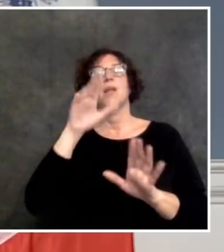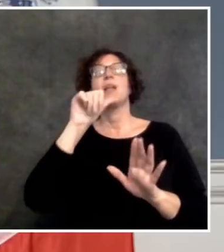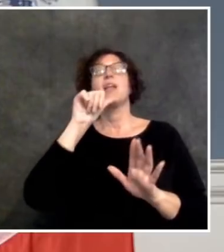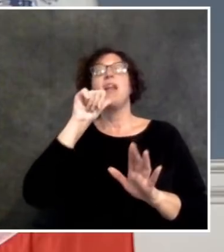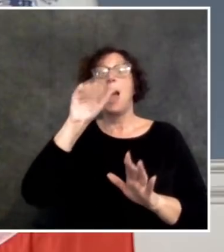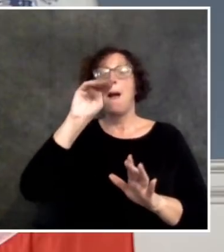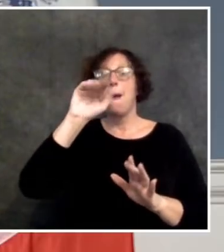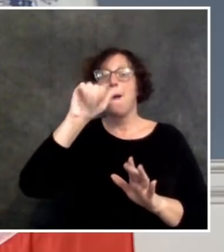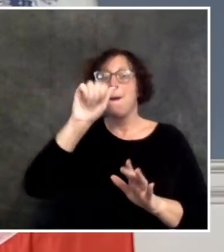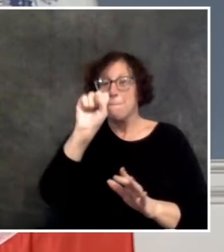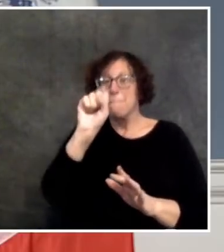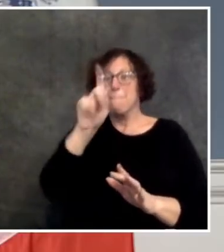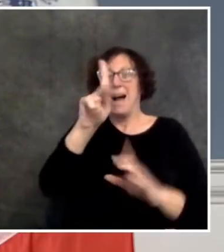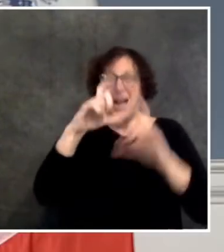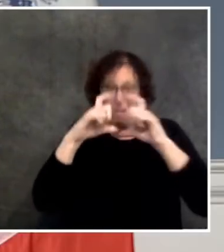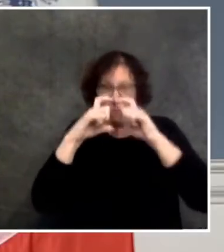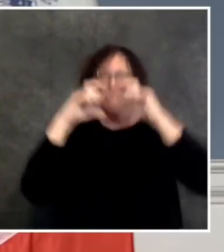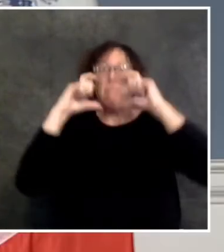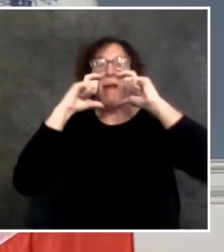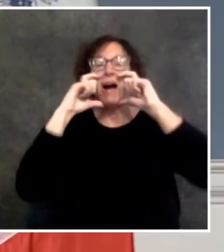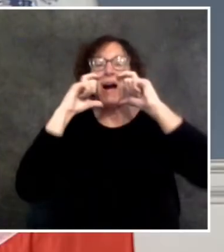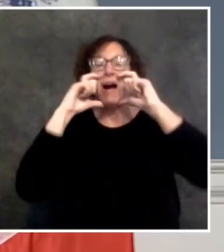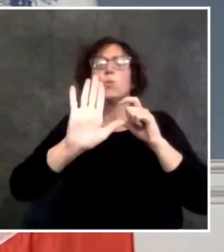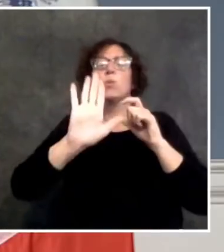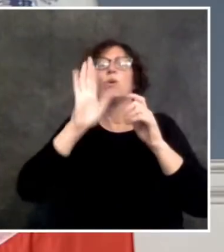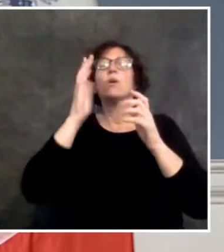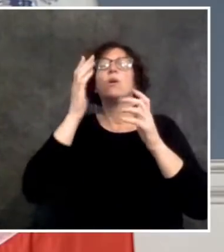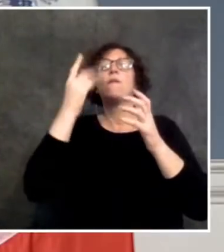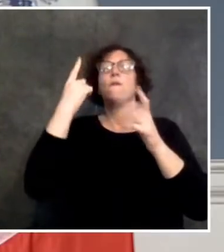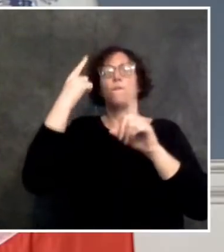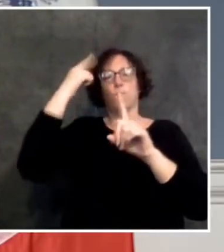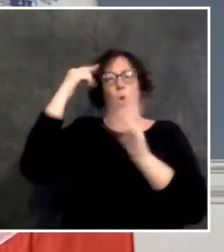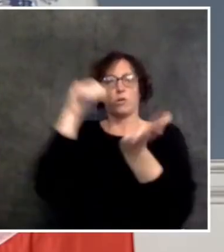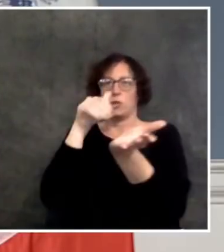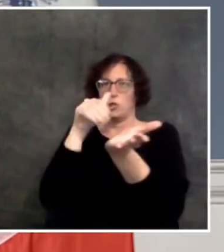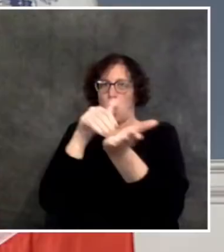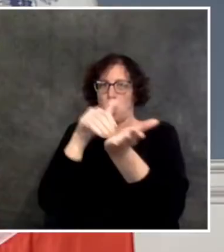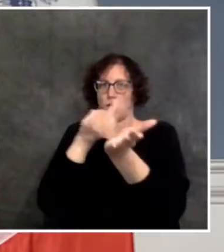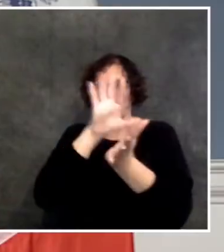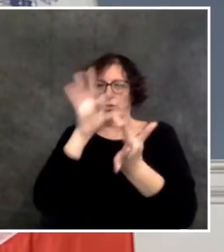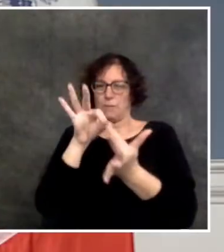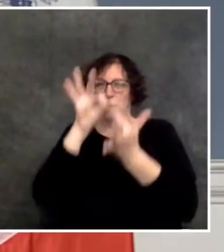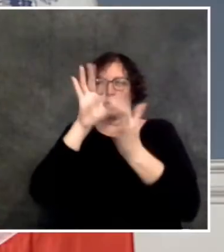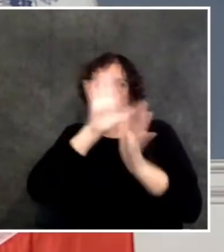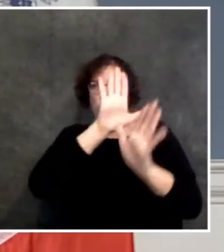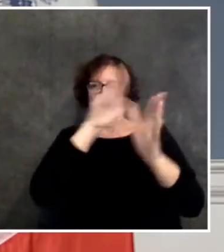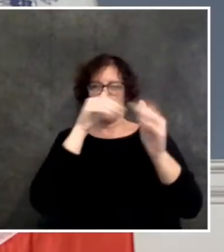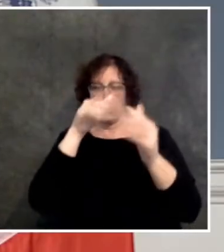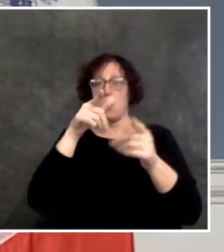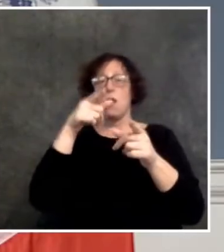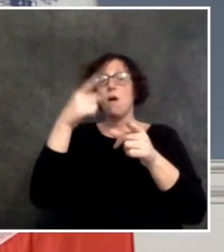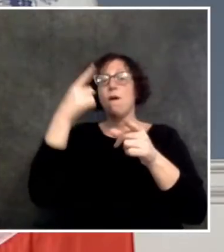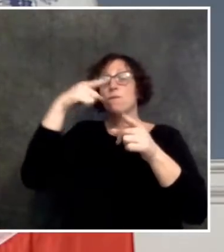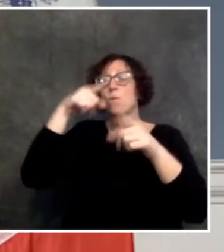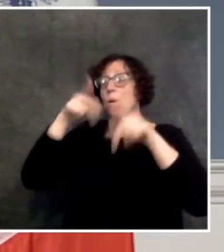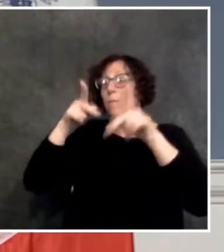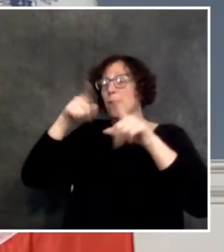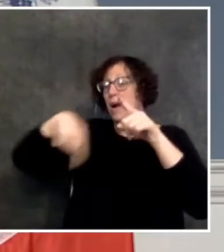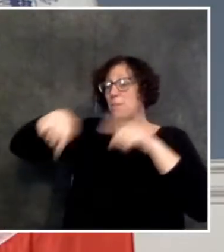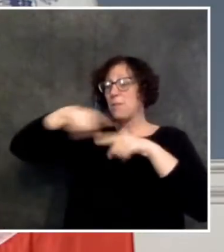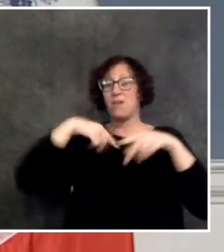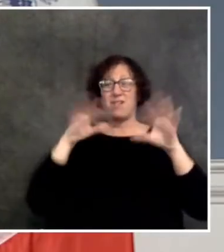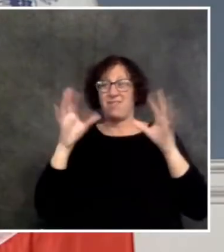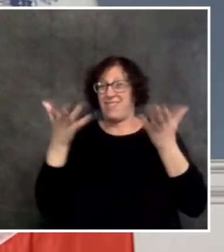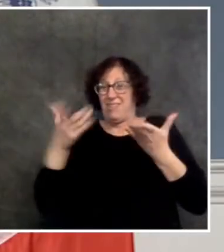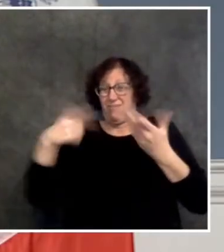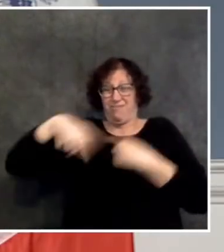what our healthcare workers and our first responders need, and those precious supplies that we keep bringing in, those PPEs, That's for them. That's for all the people at the